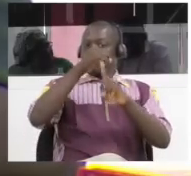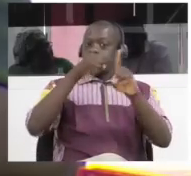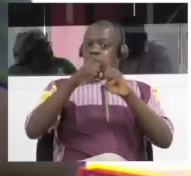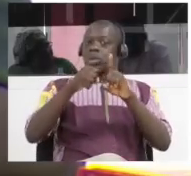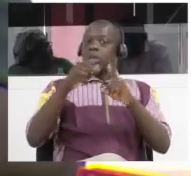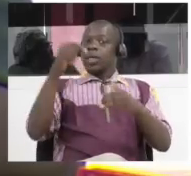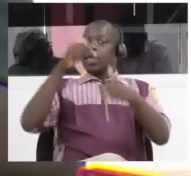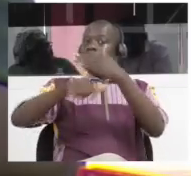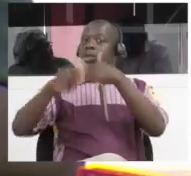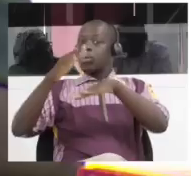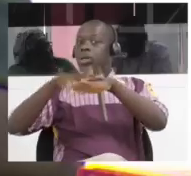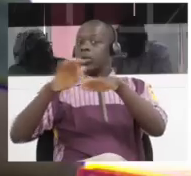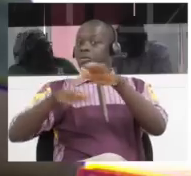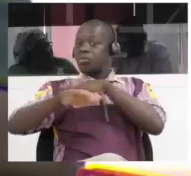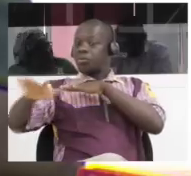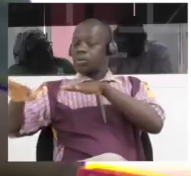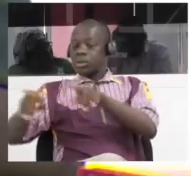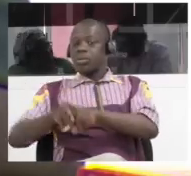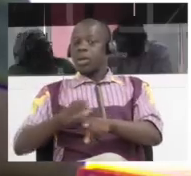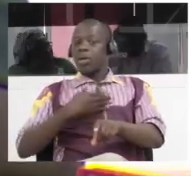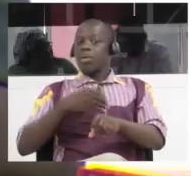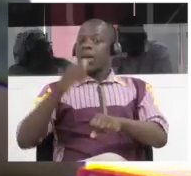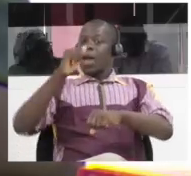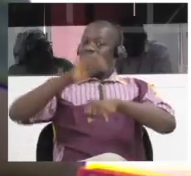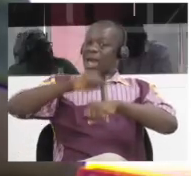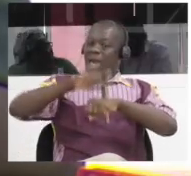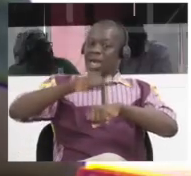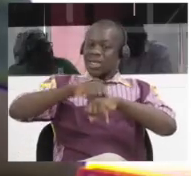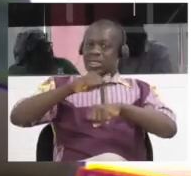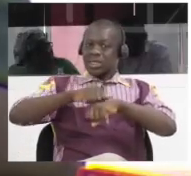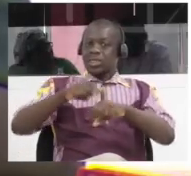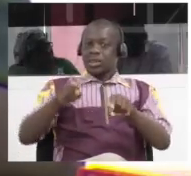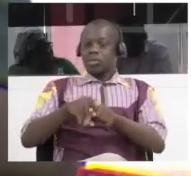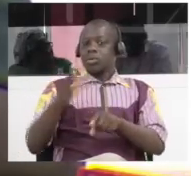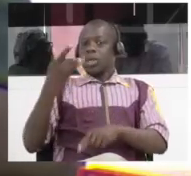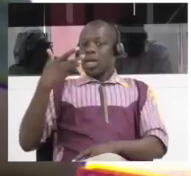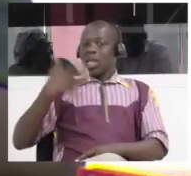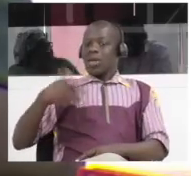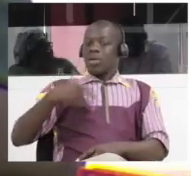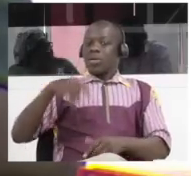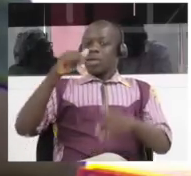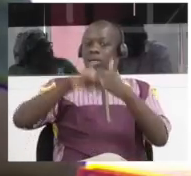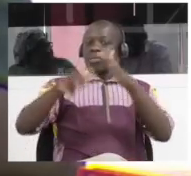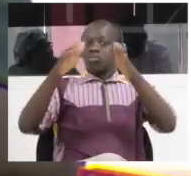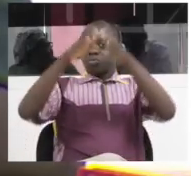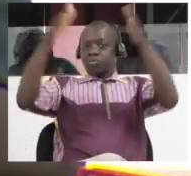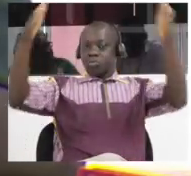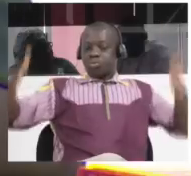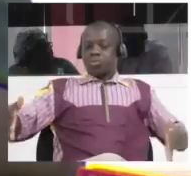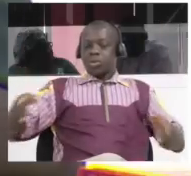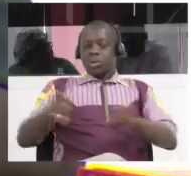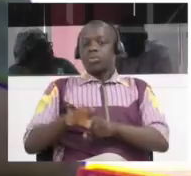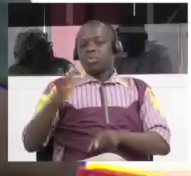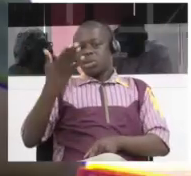operations, sometimes you have to live in tents, etc. So certainly anybody making up your mind to join